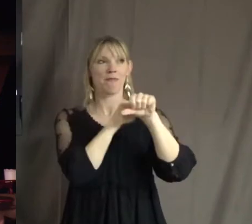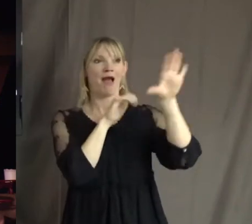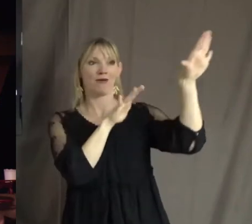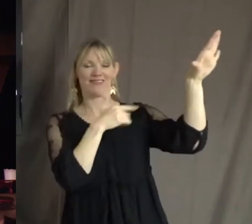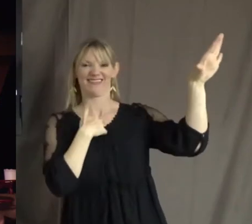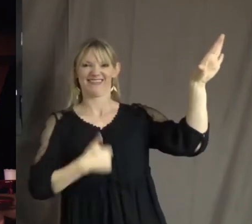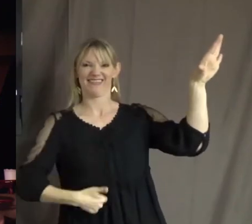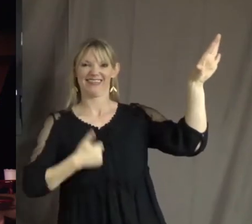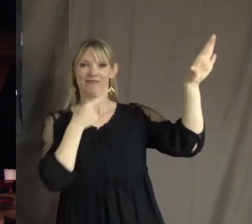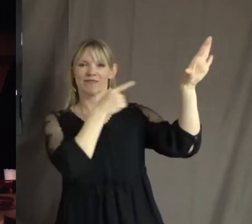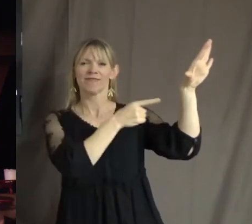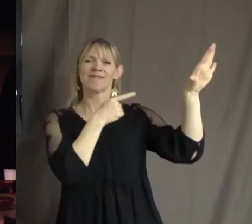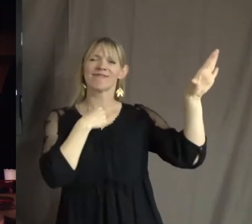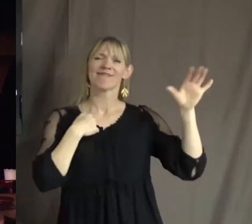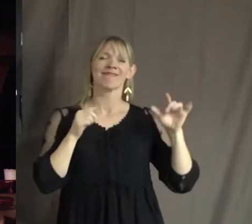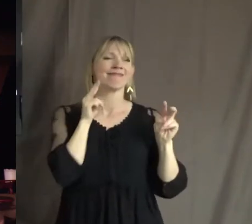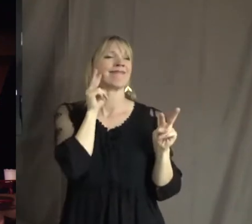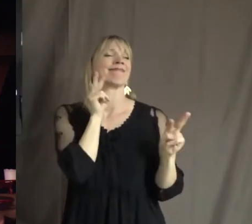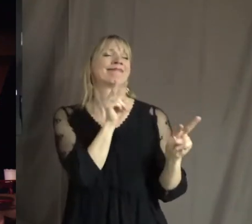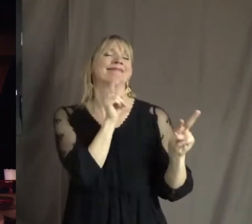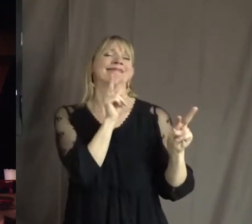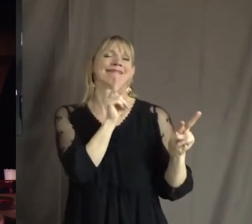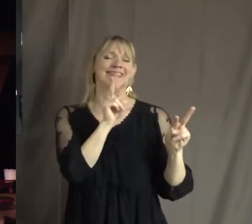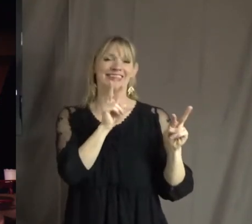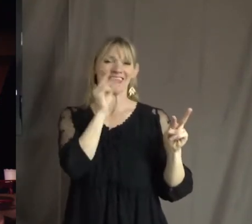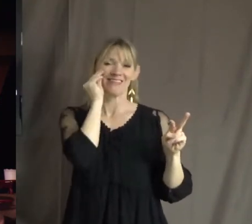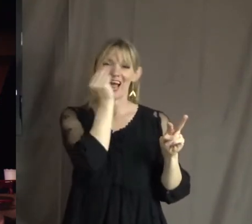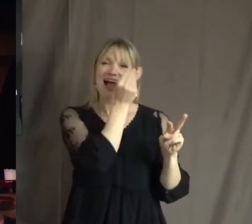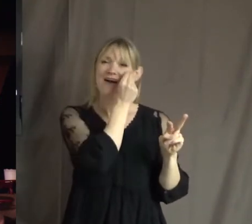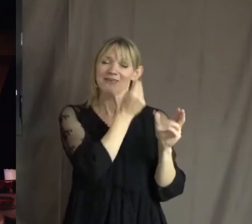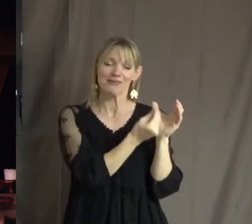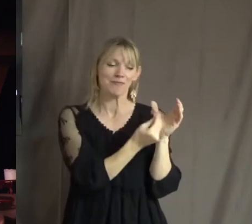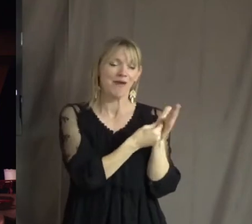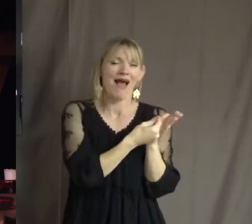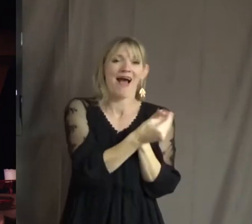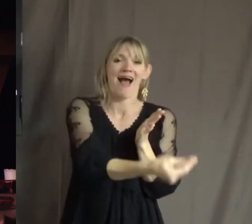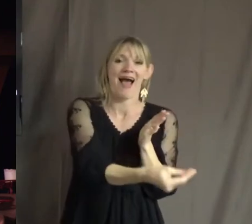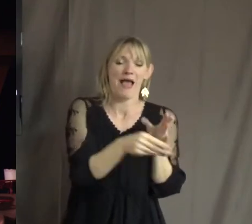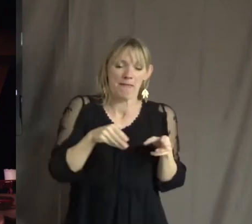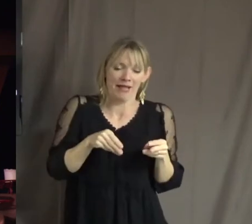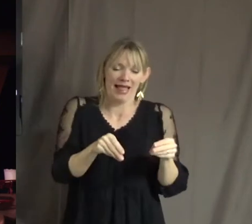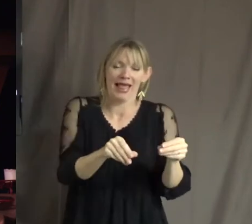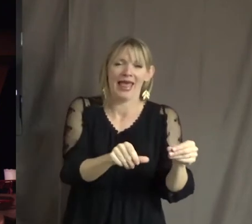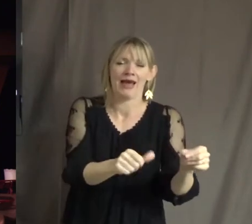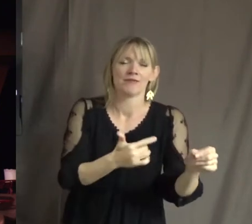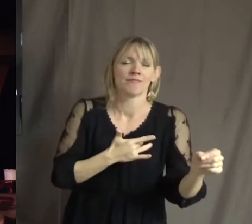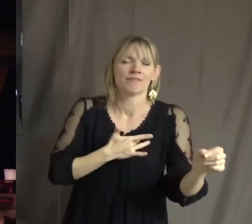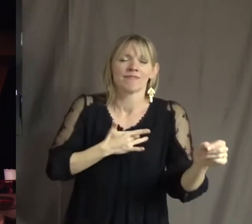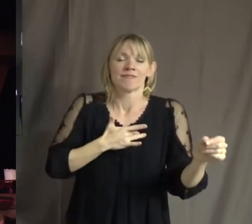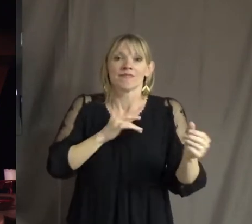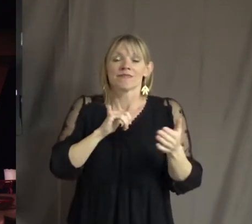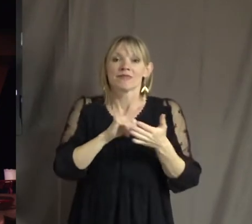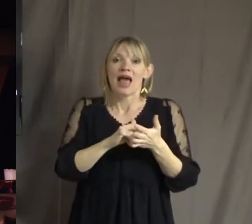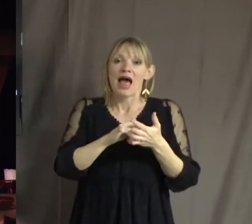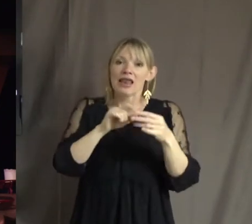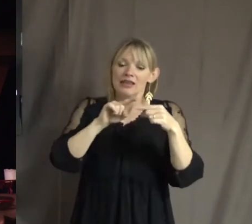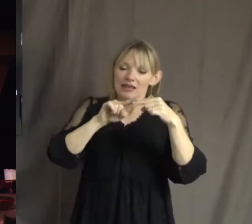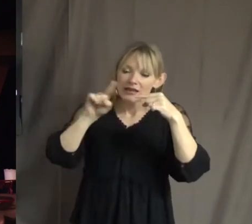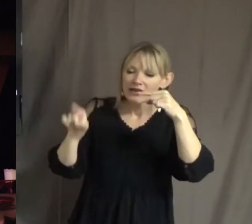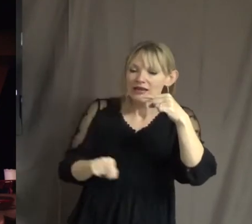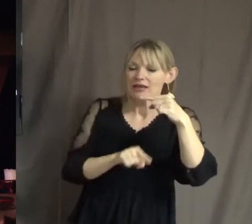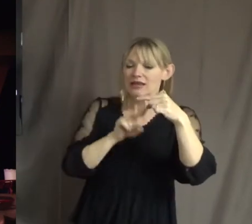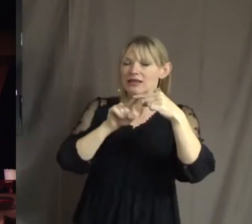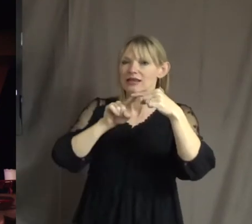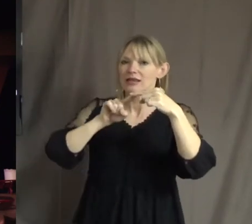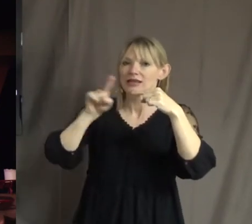I can't wait to buy flowers to plant them in the earth. So that constant movement of the cycles of